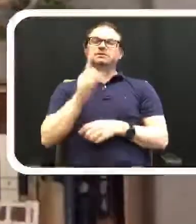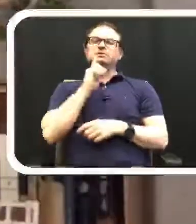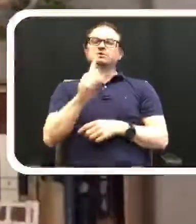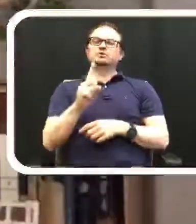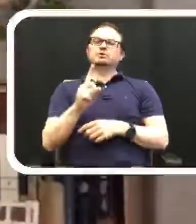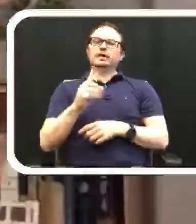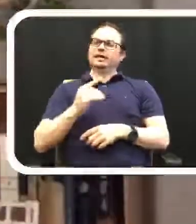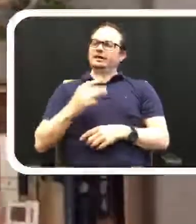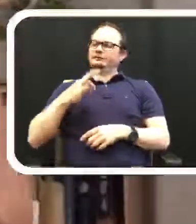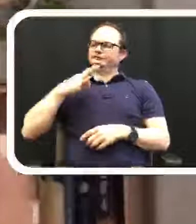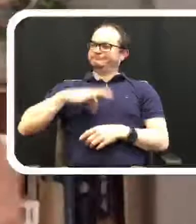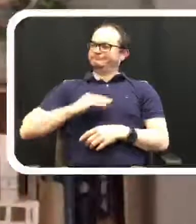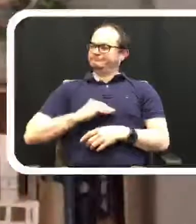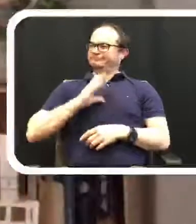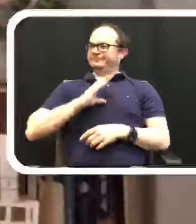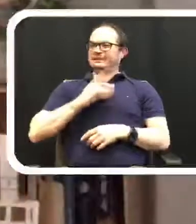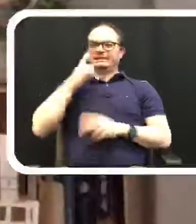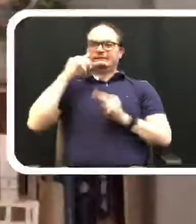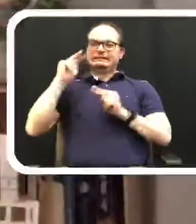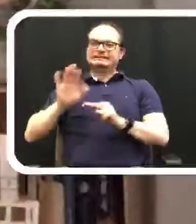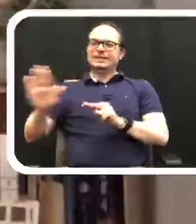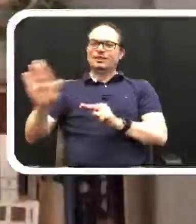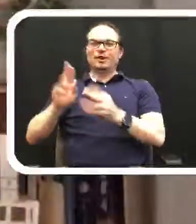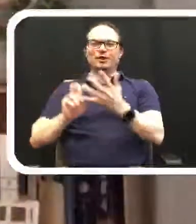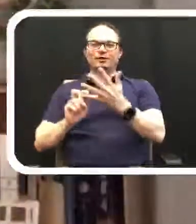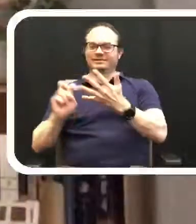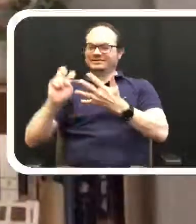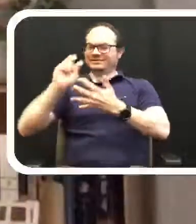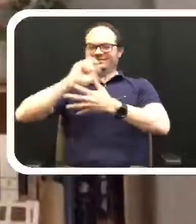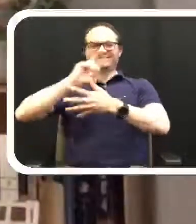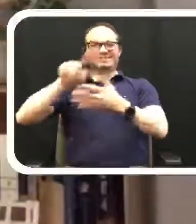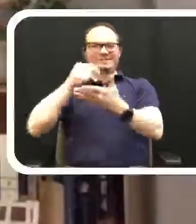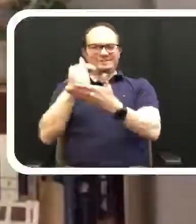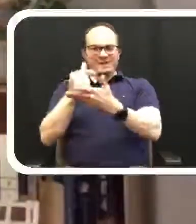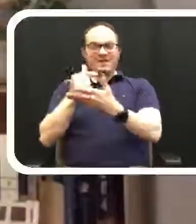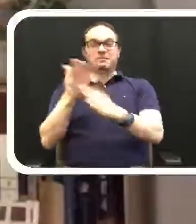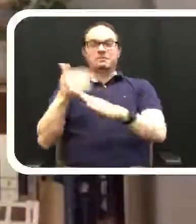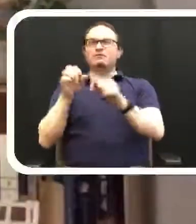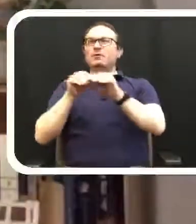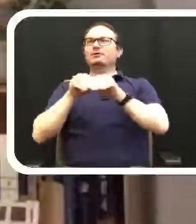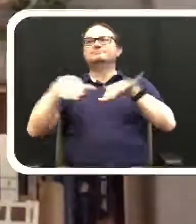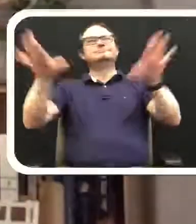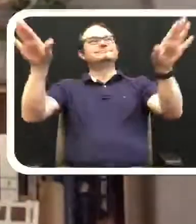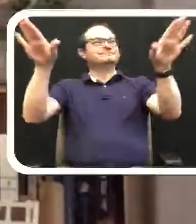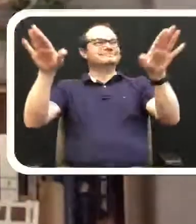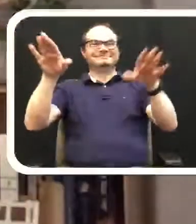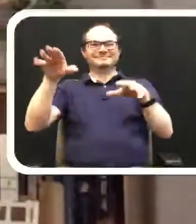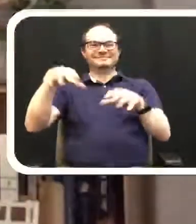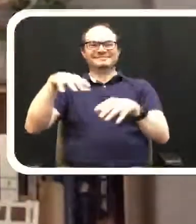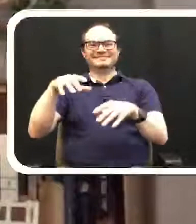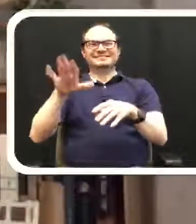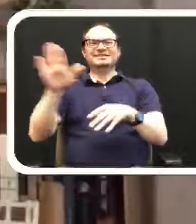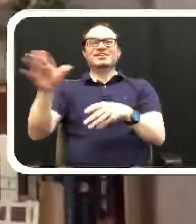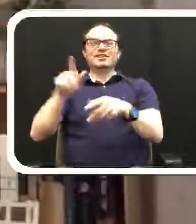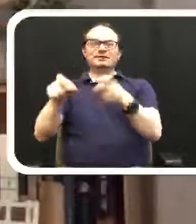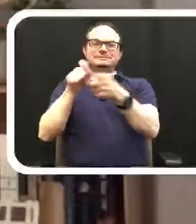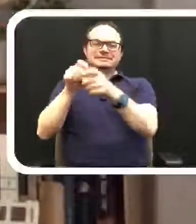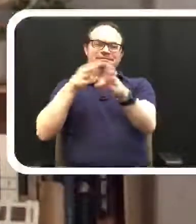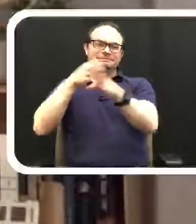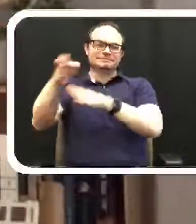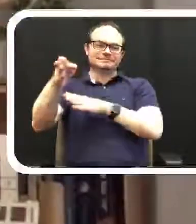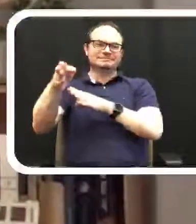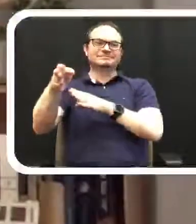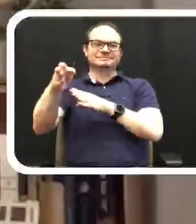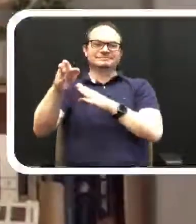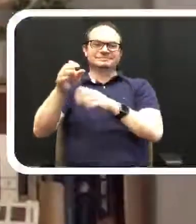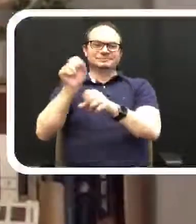rewarding for me because I get to witness their journey and before we send them off into the world and to do other great things.